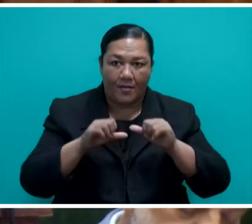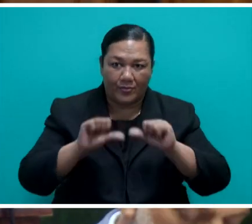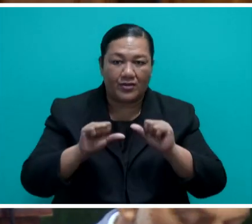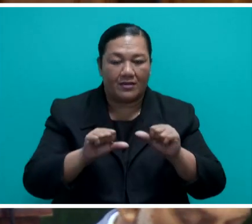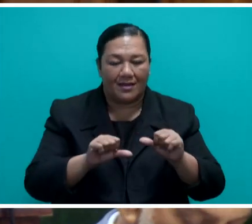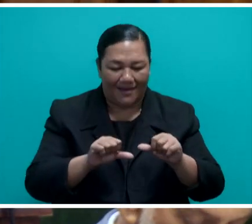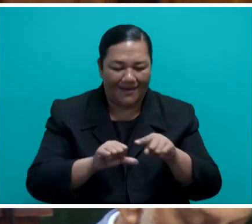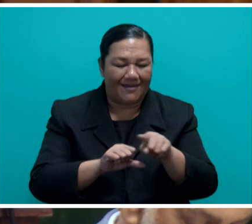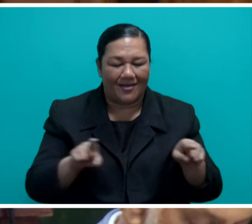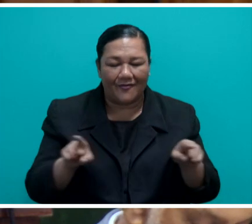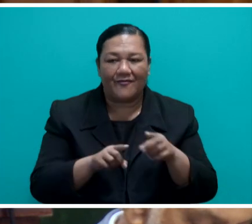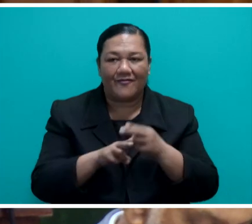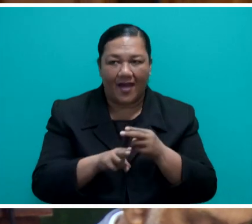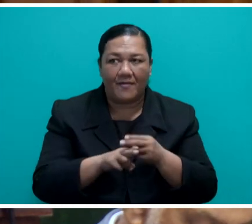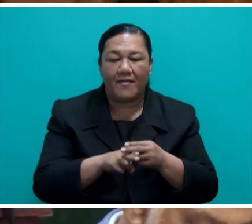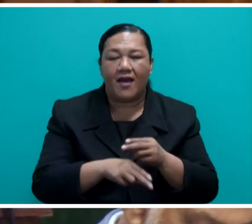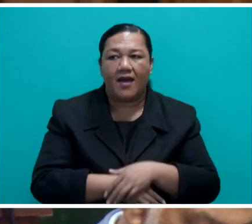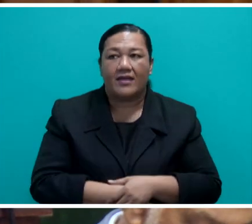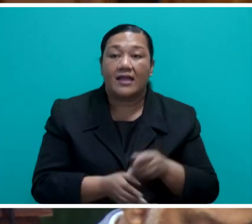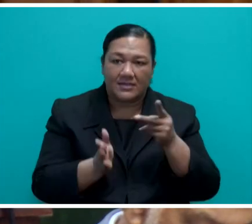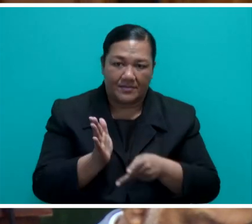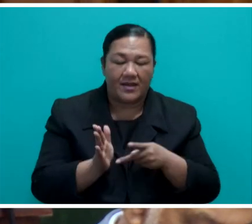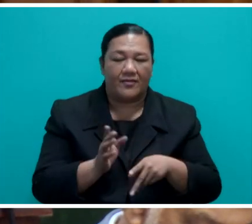risks. As part of this effort,